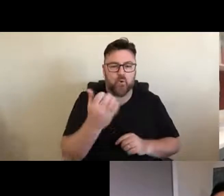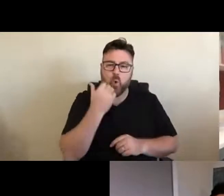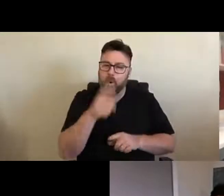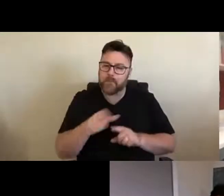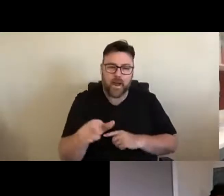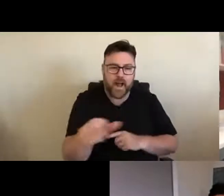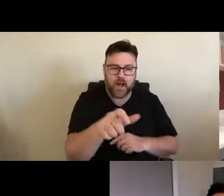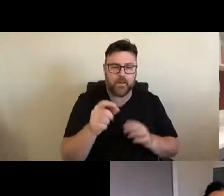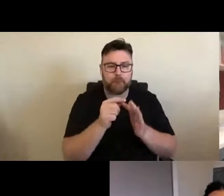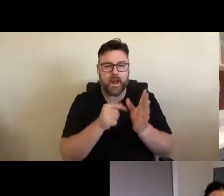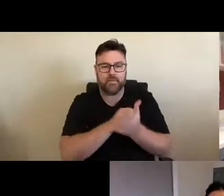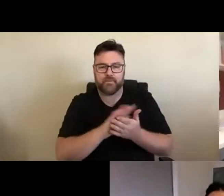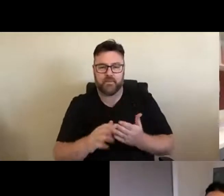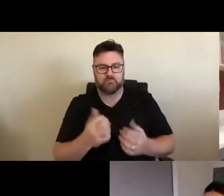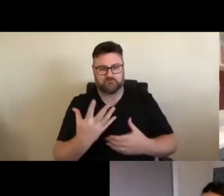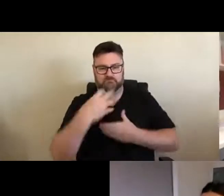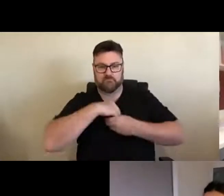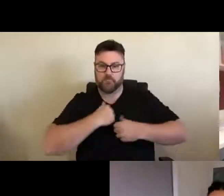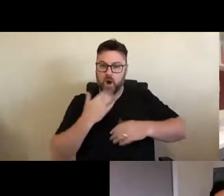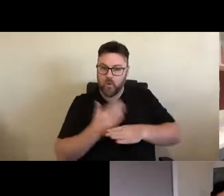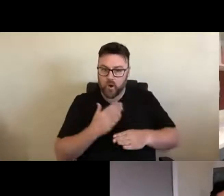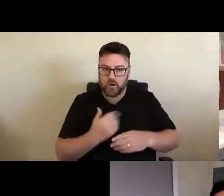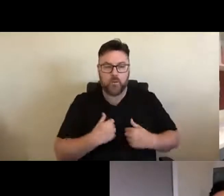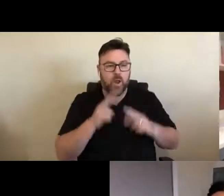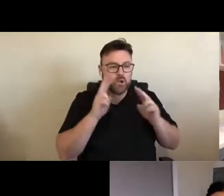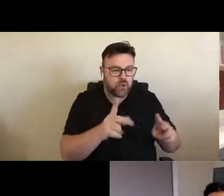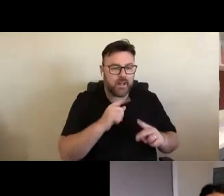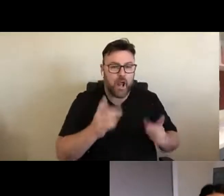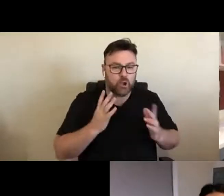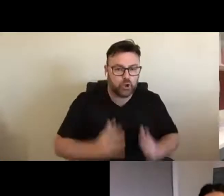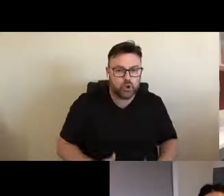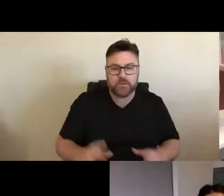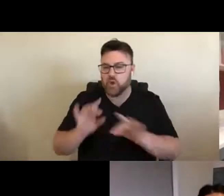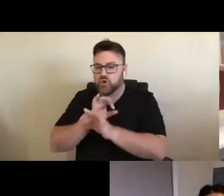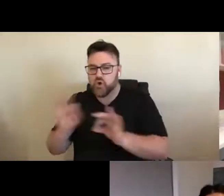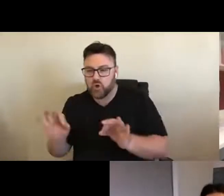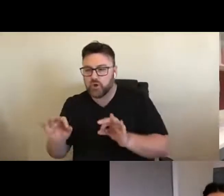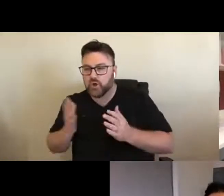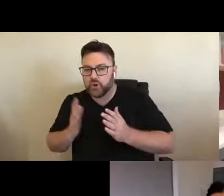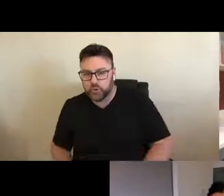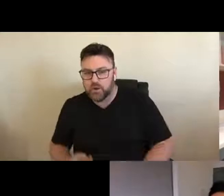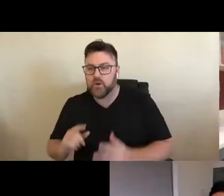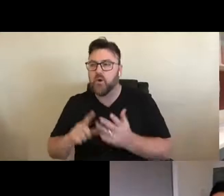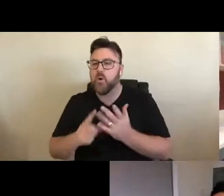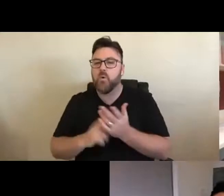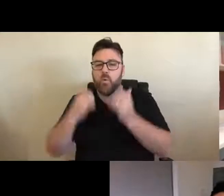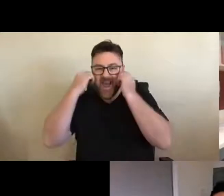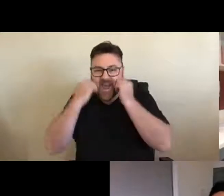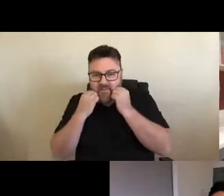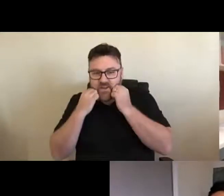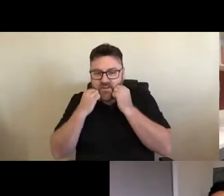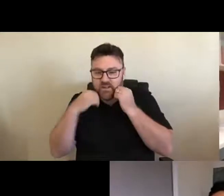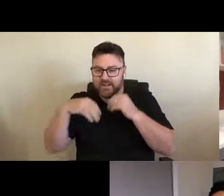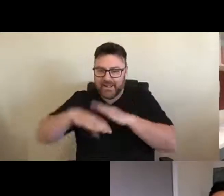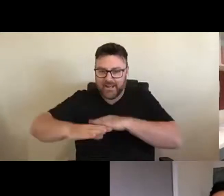always seeking human, non-human, paths or evidence in the landscape as well, and